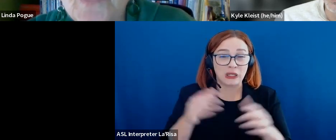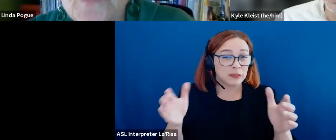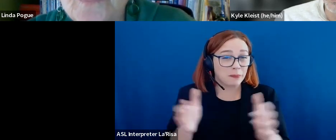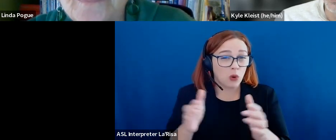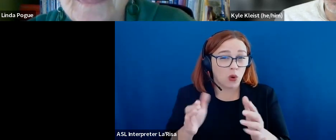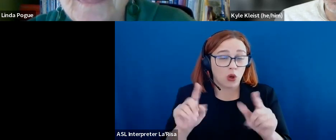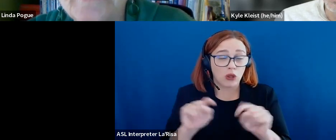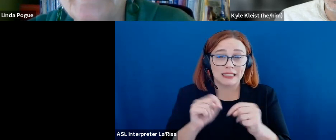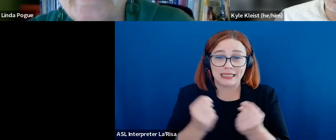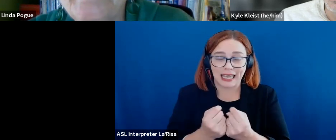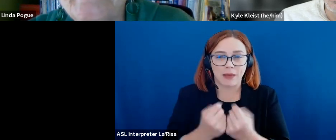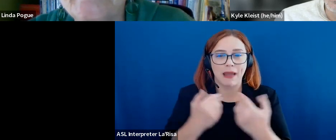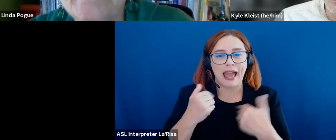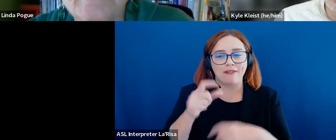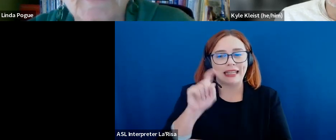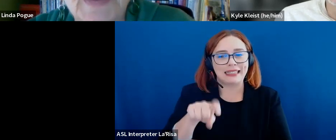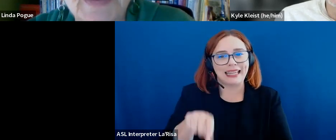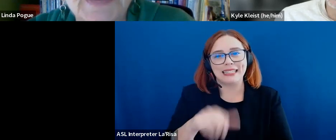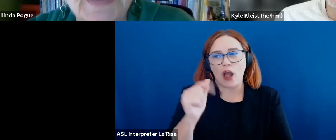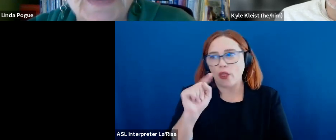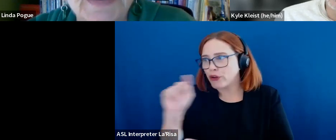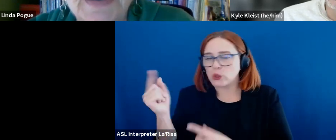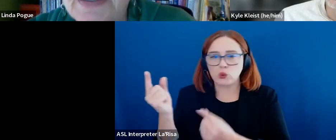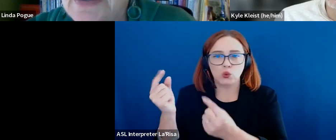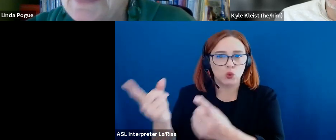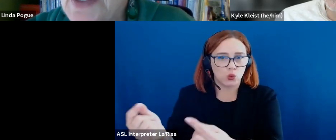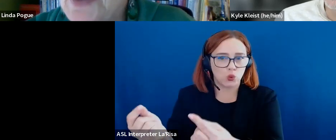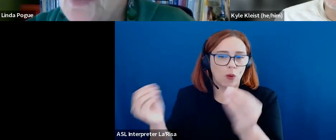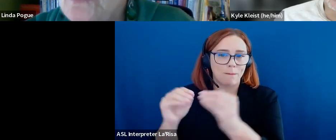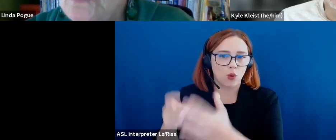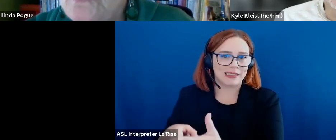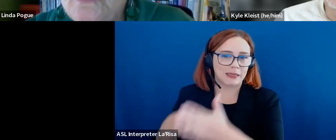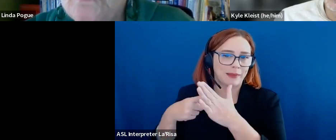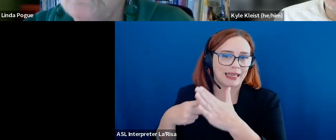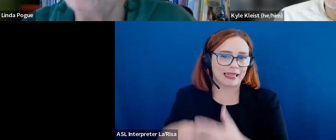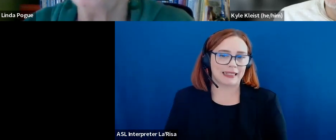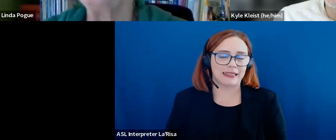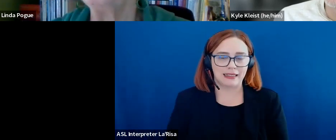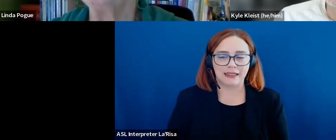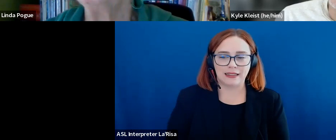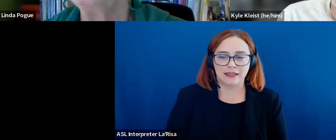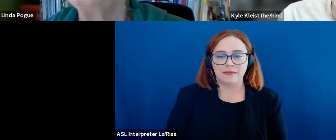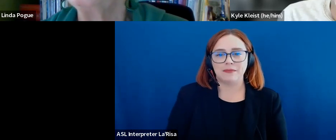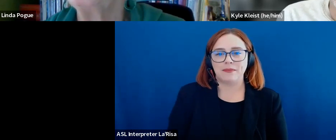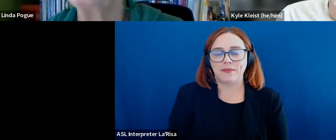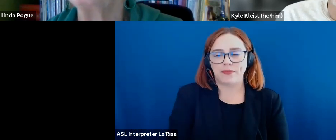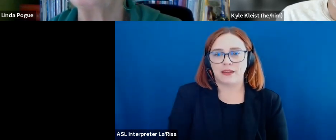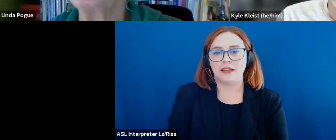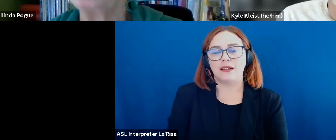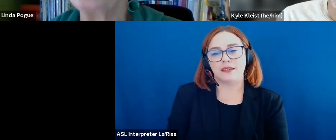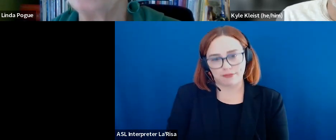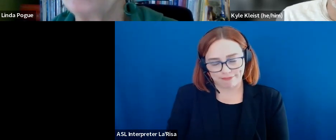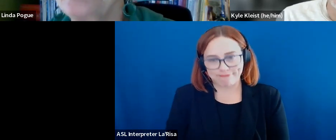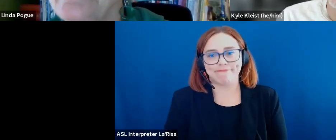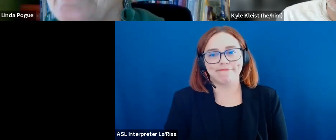more demand. And that's, Yeah. Thank you. I mean, Linda, that was gonna go to my